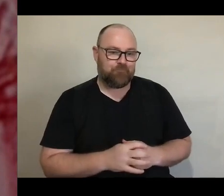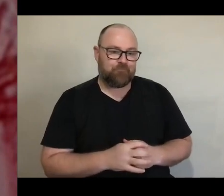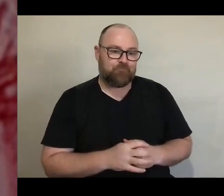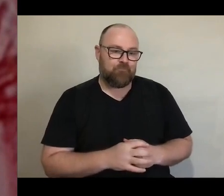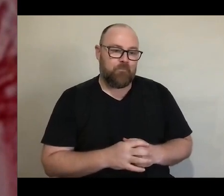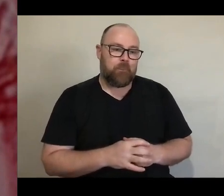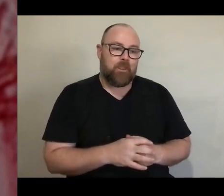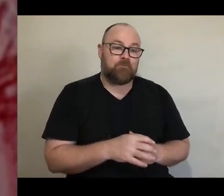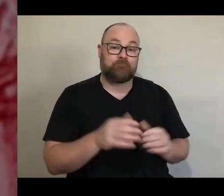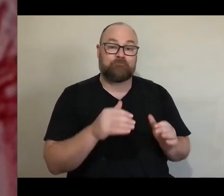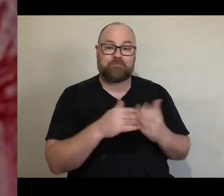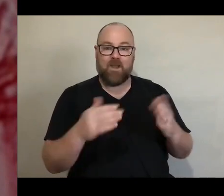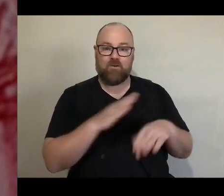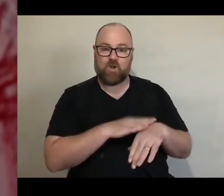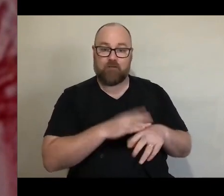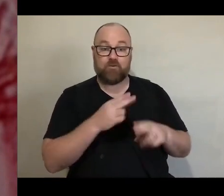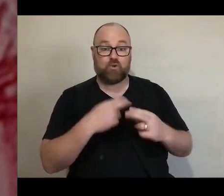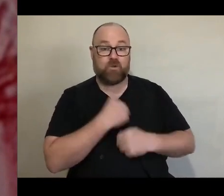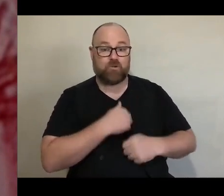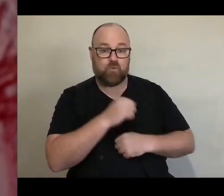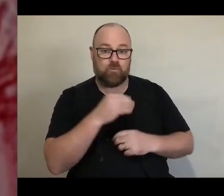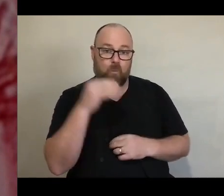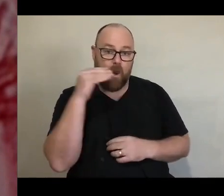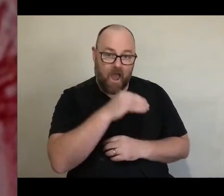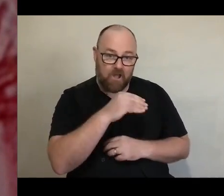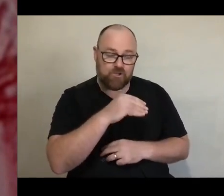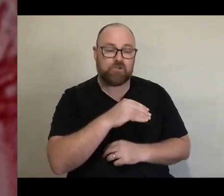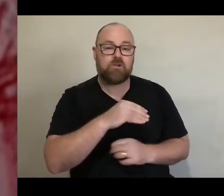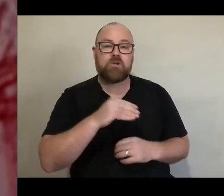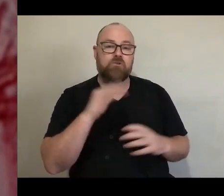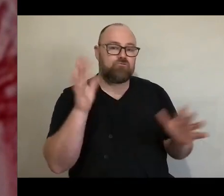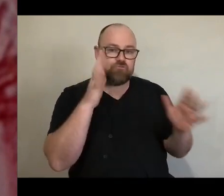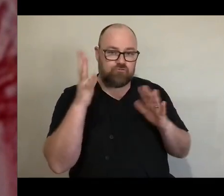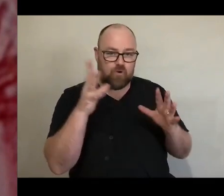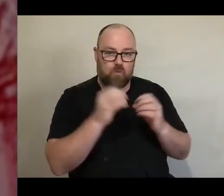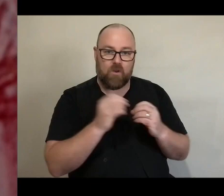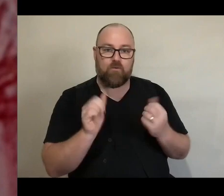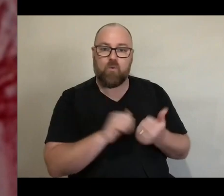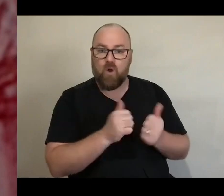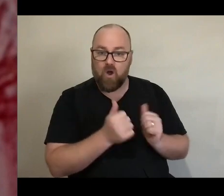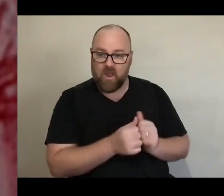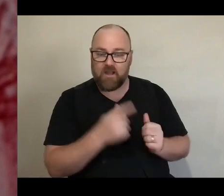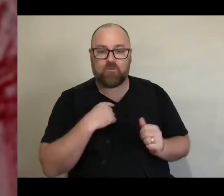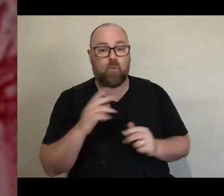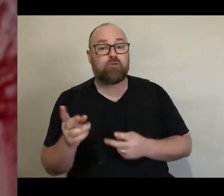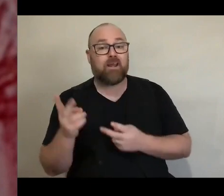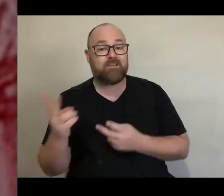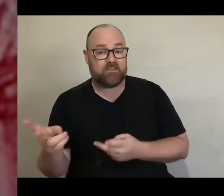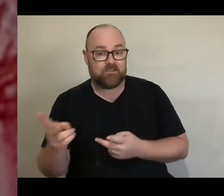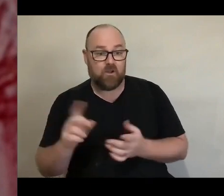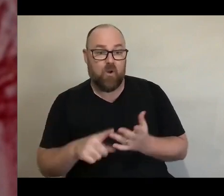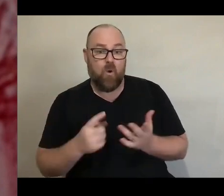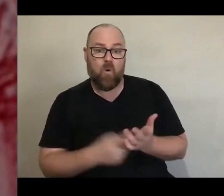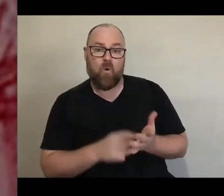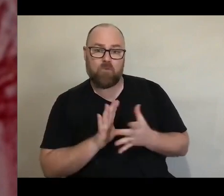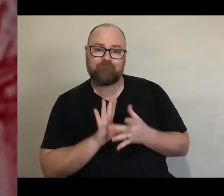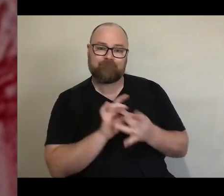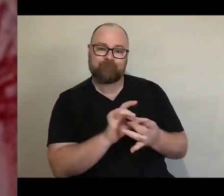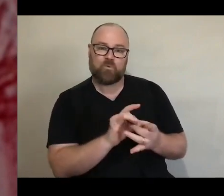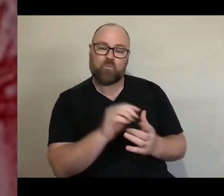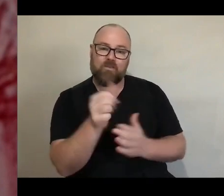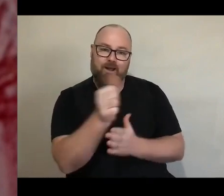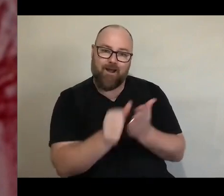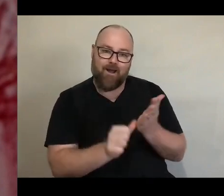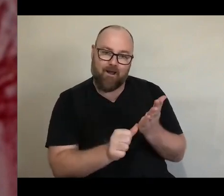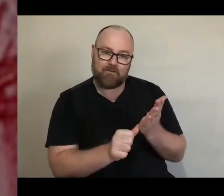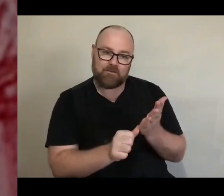you to enjoy a lunch break, to connect with colleagues or to have a little bit of a rest, or connect with art. You are going